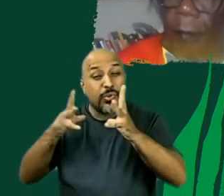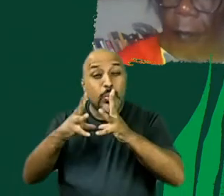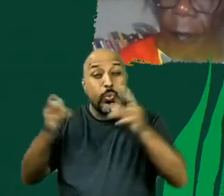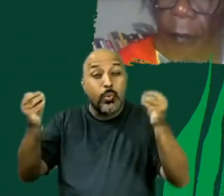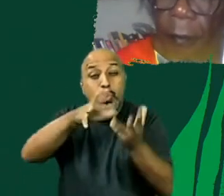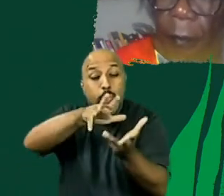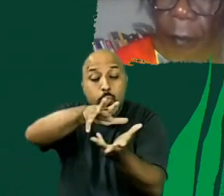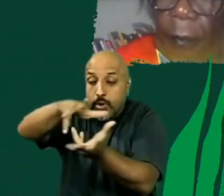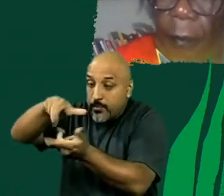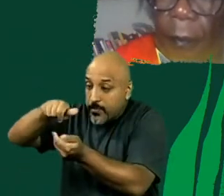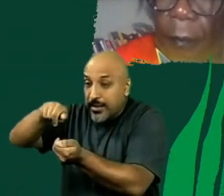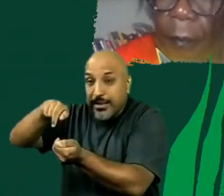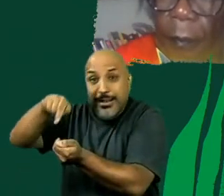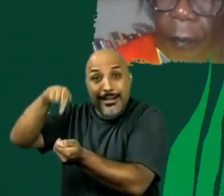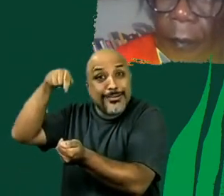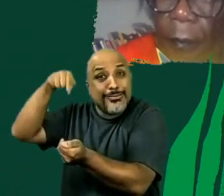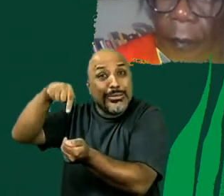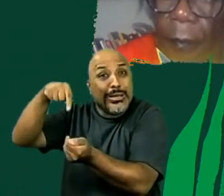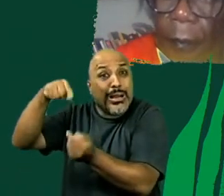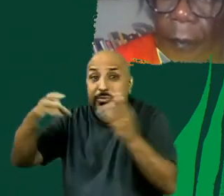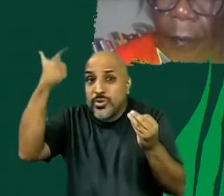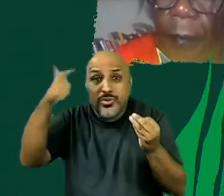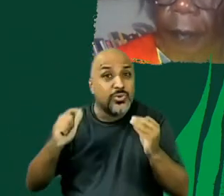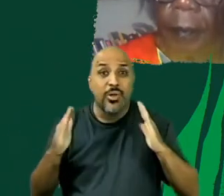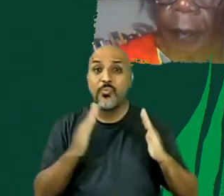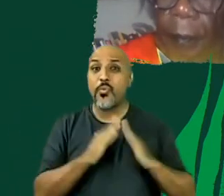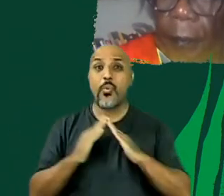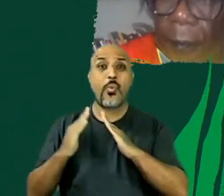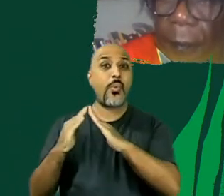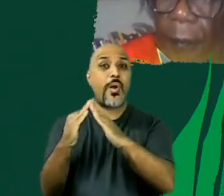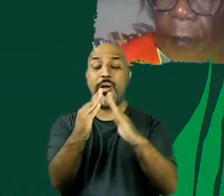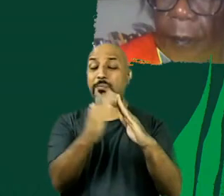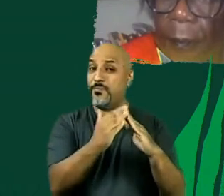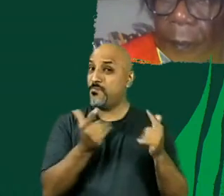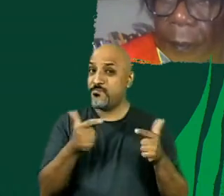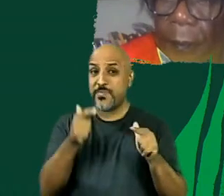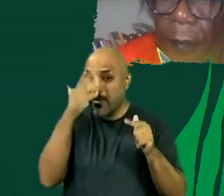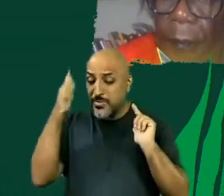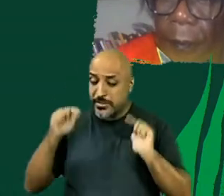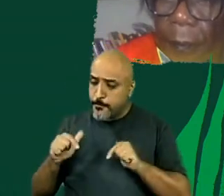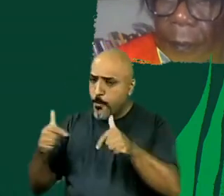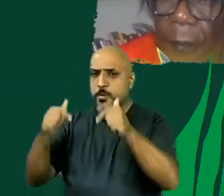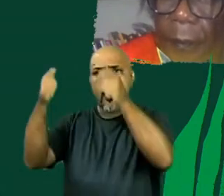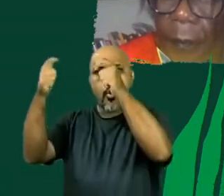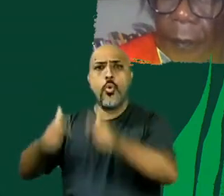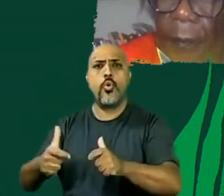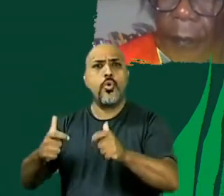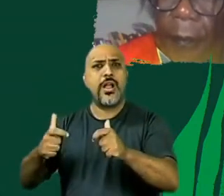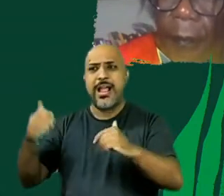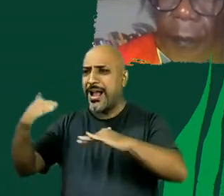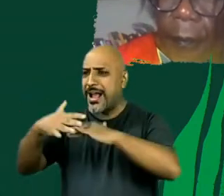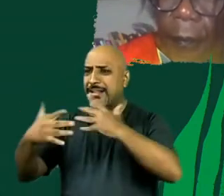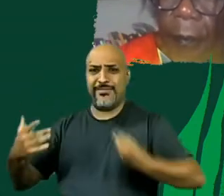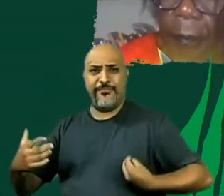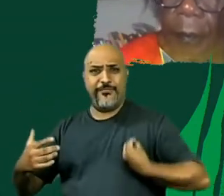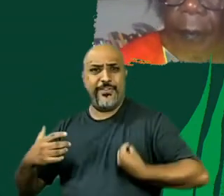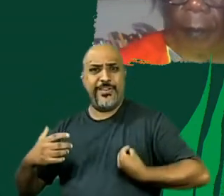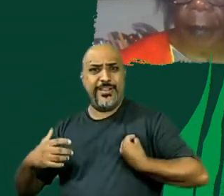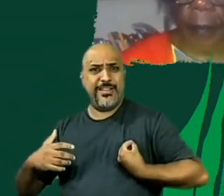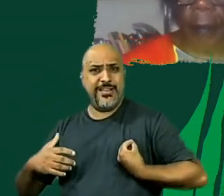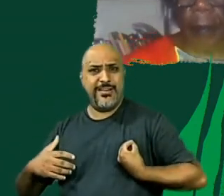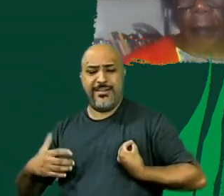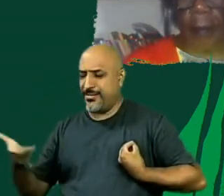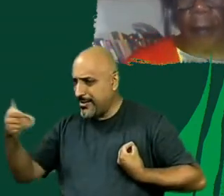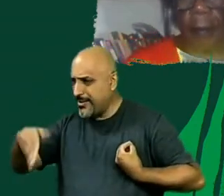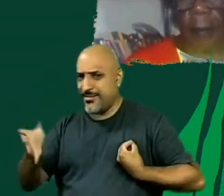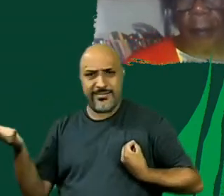are forced out of, you know, wherever they live, and they're just roaming the planet. So that